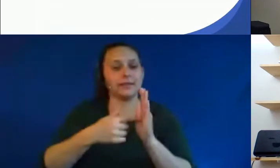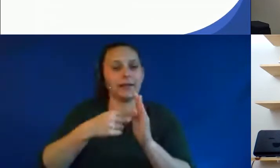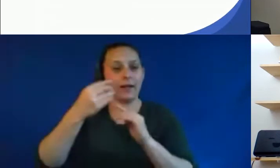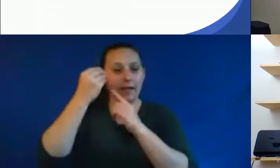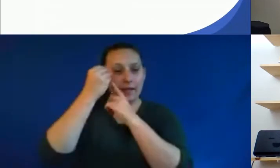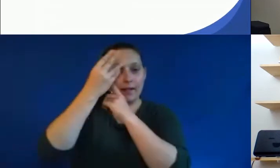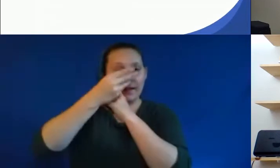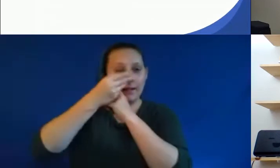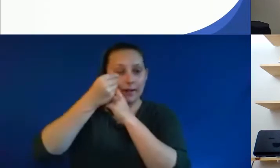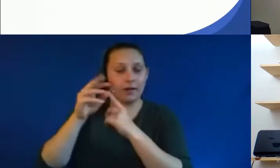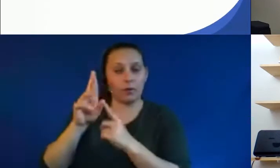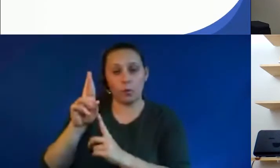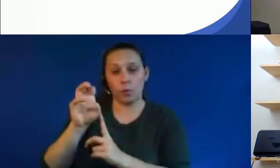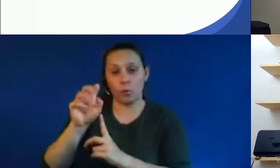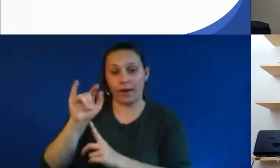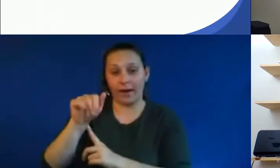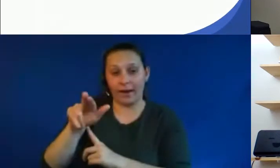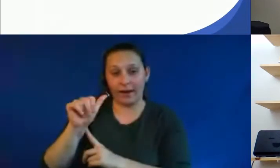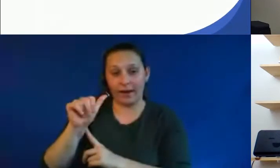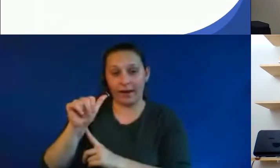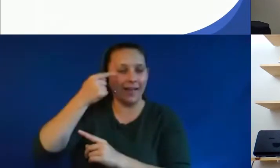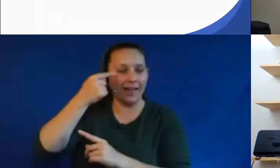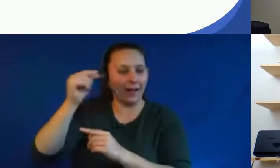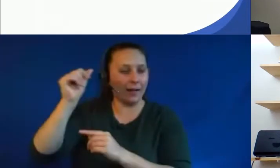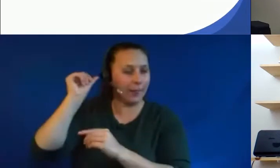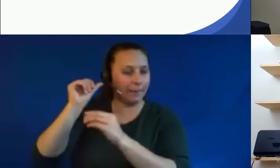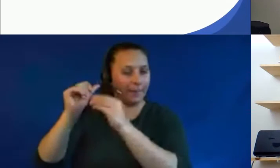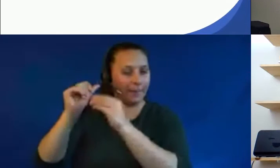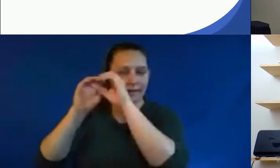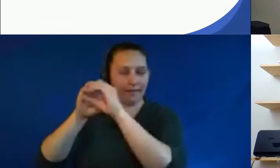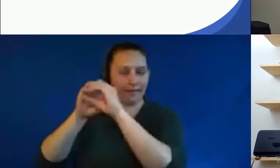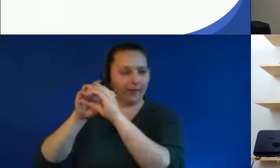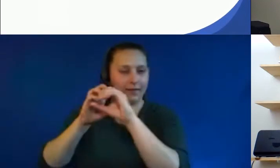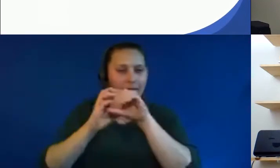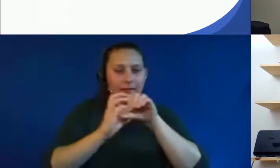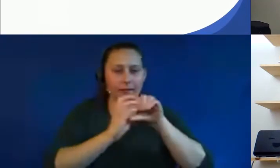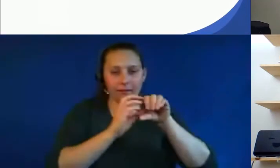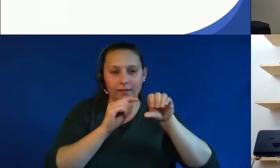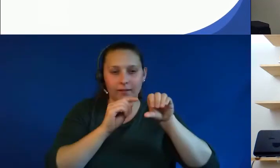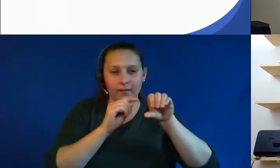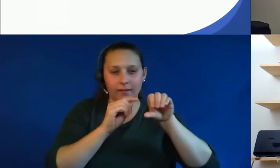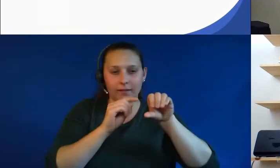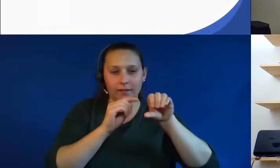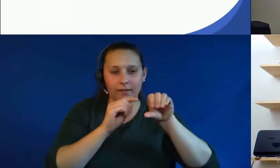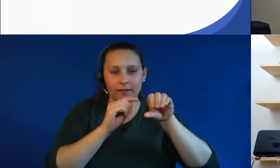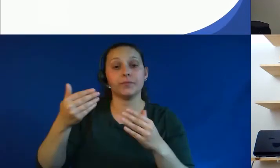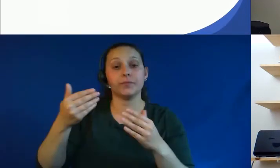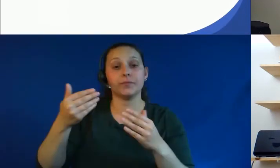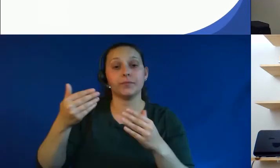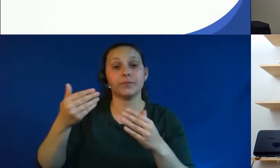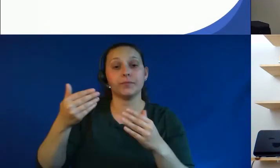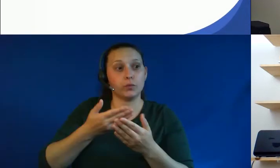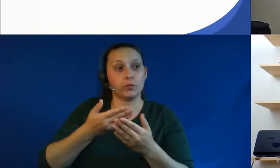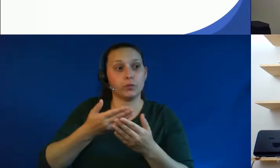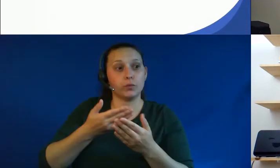eye, with some of the new devices, new hardware, that's not what we don't focus on hardware, but some of the new hardware that we've put